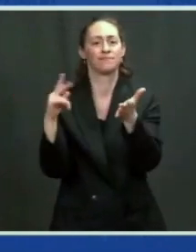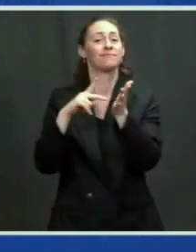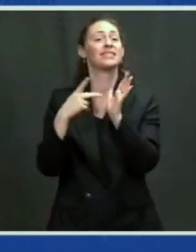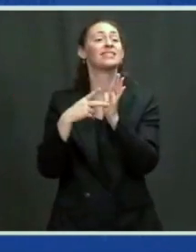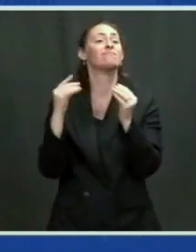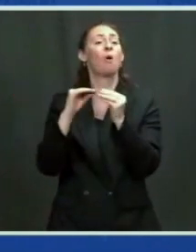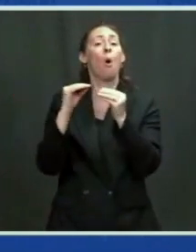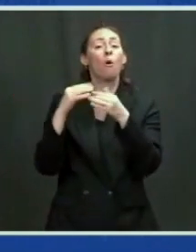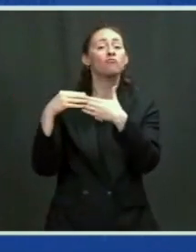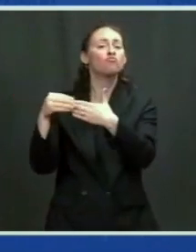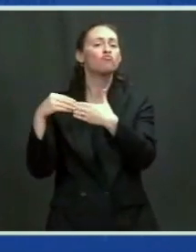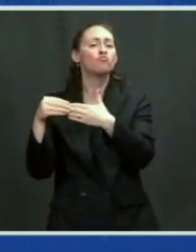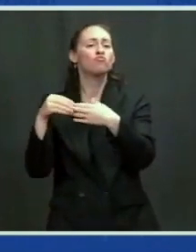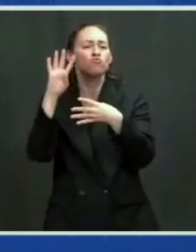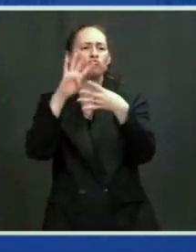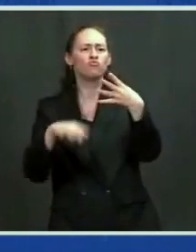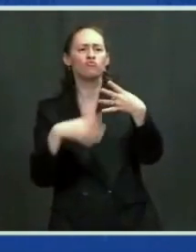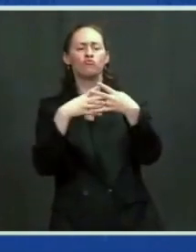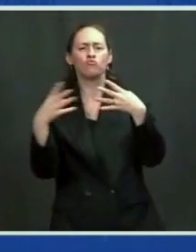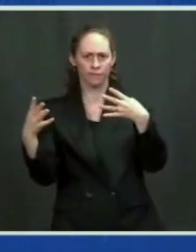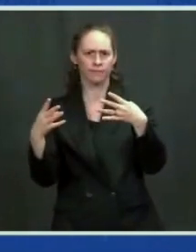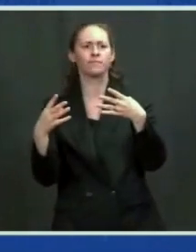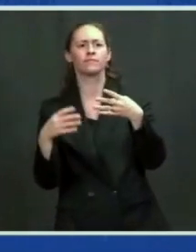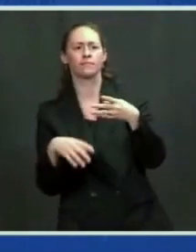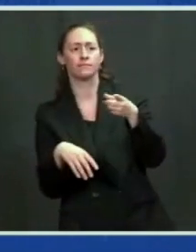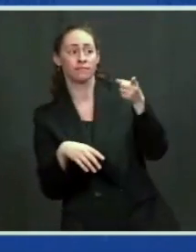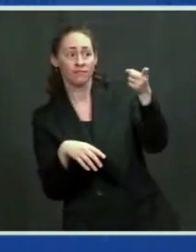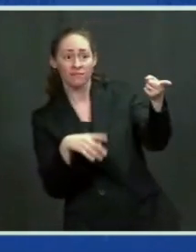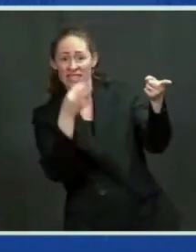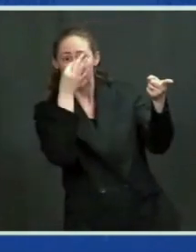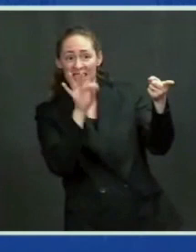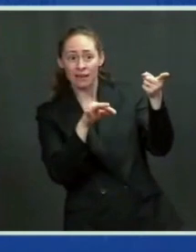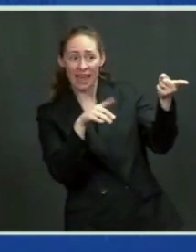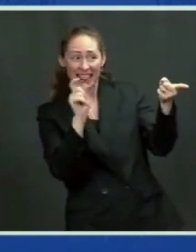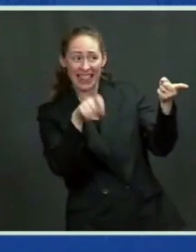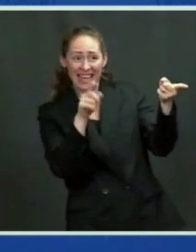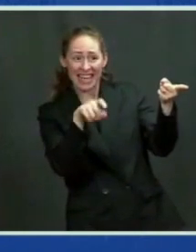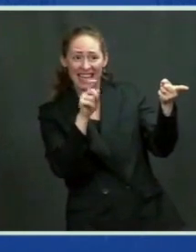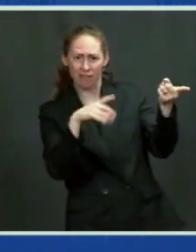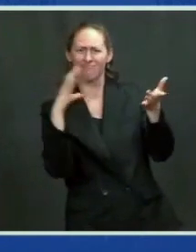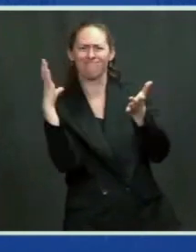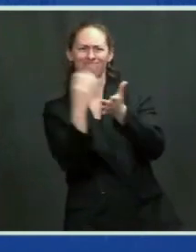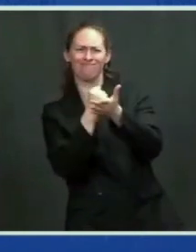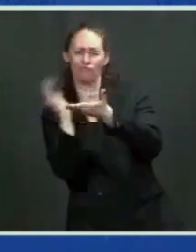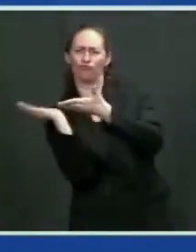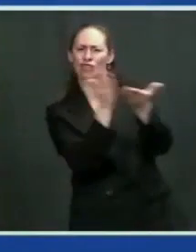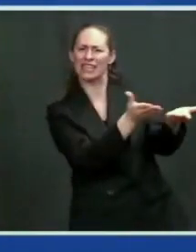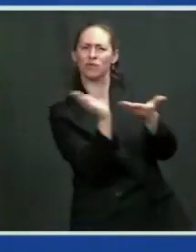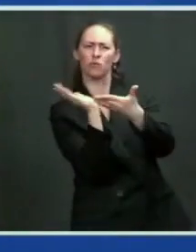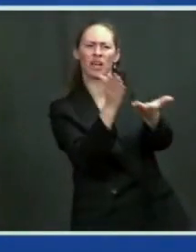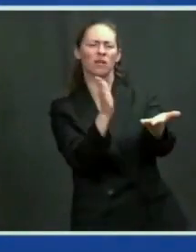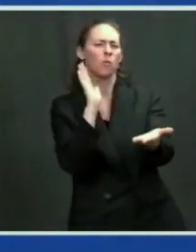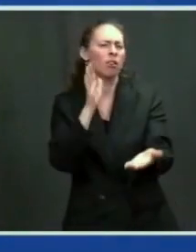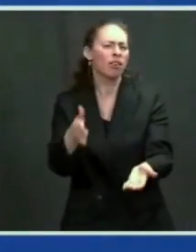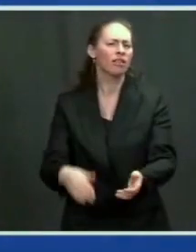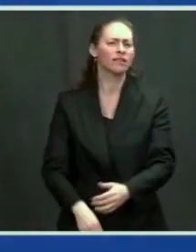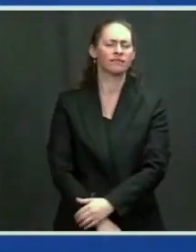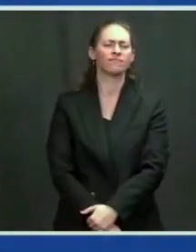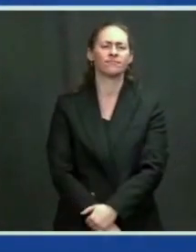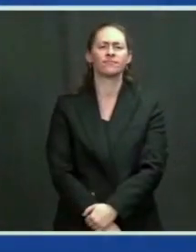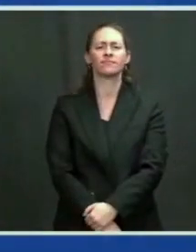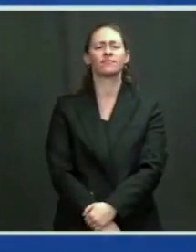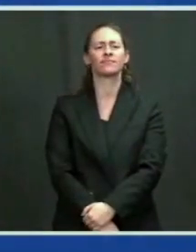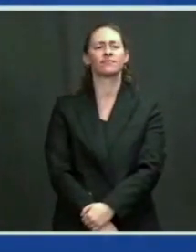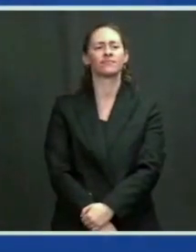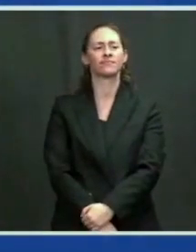needed, which will boost the fuel supply. And those last two actions have made tens of millions of gallons of additional